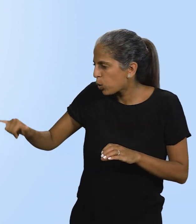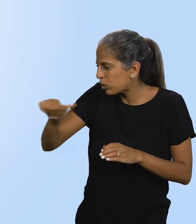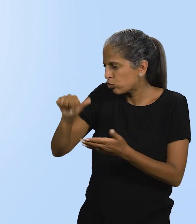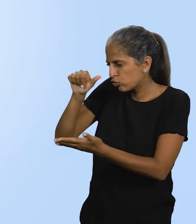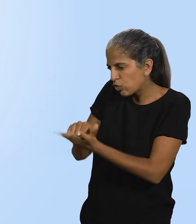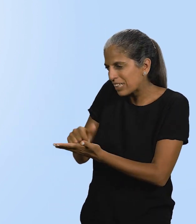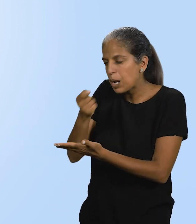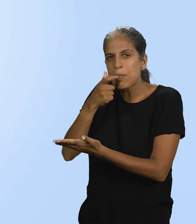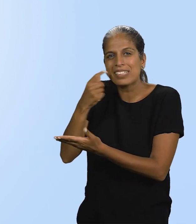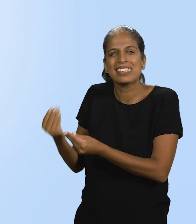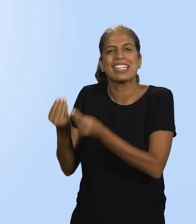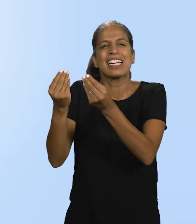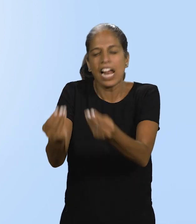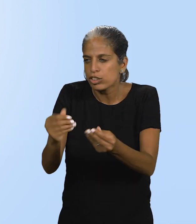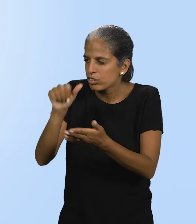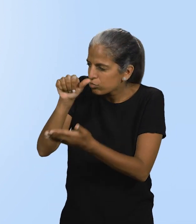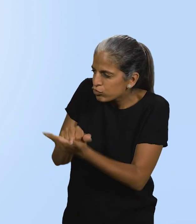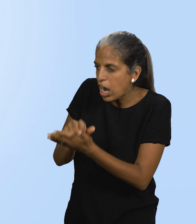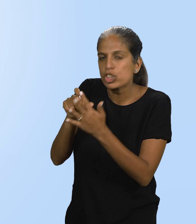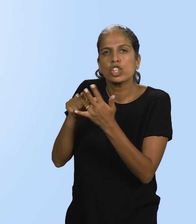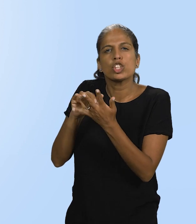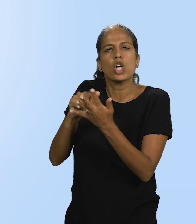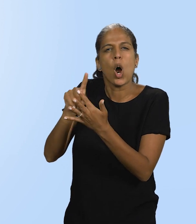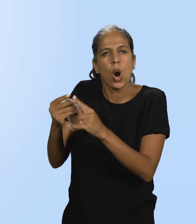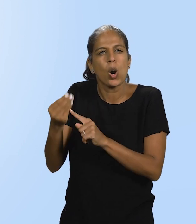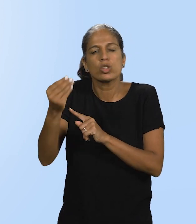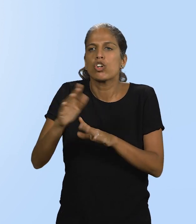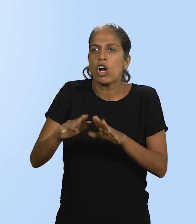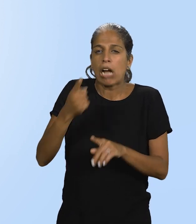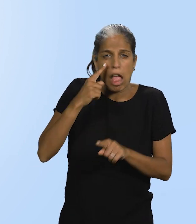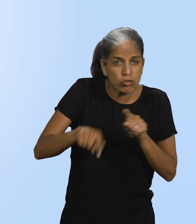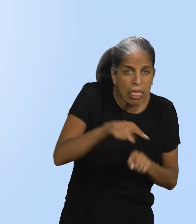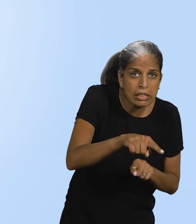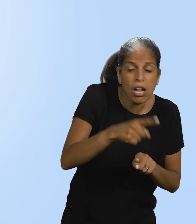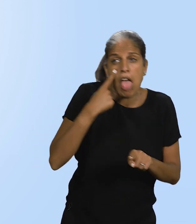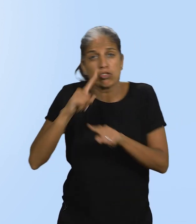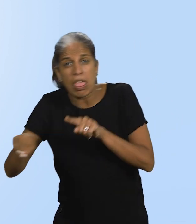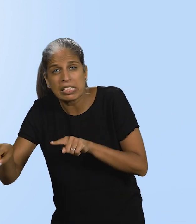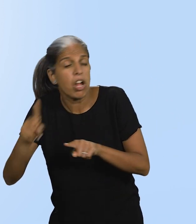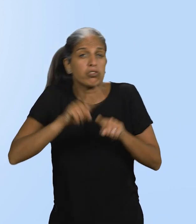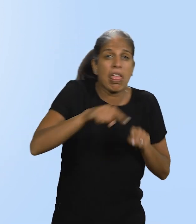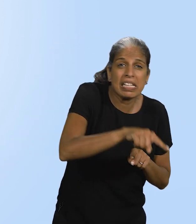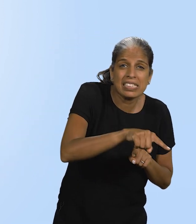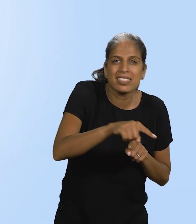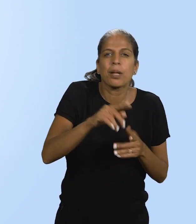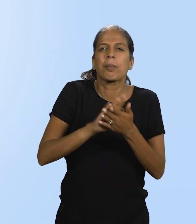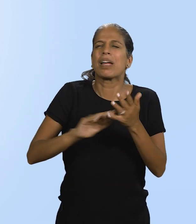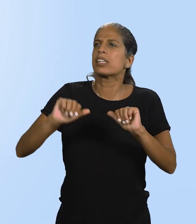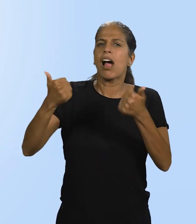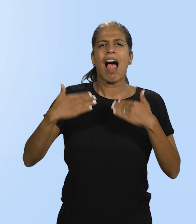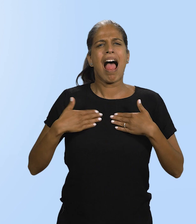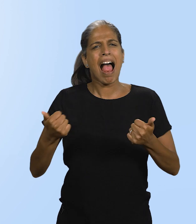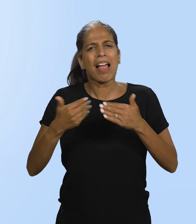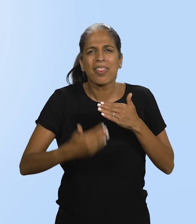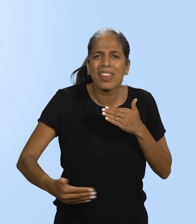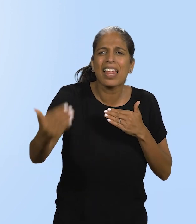to choose the right medicine at the right dose for you, with less trial and error. This could lead to better health outcomes for patients